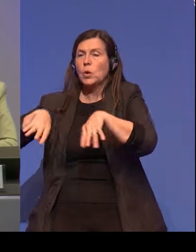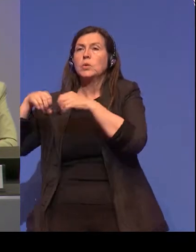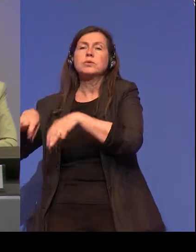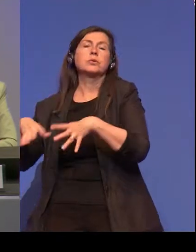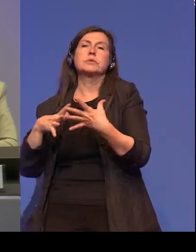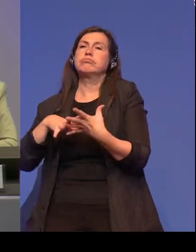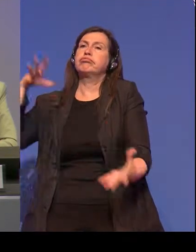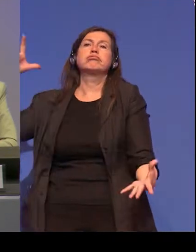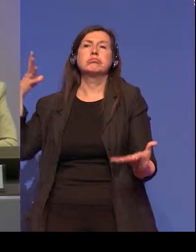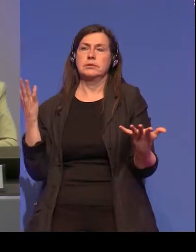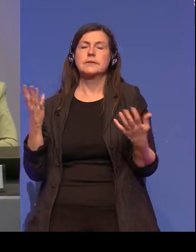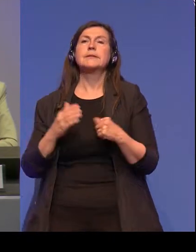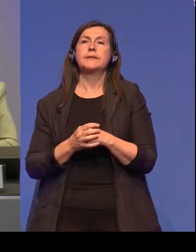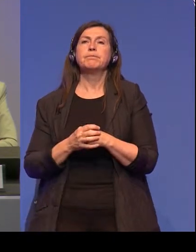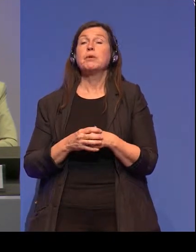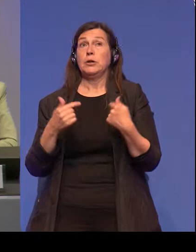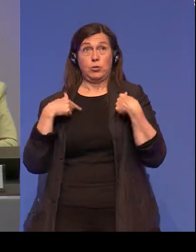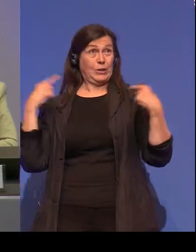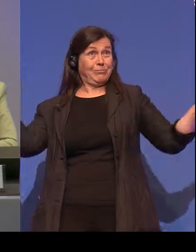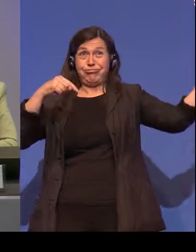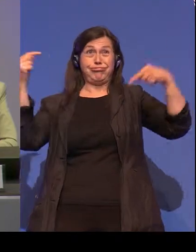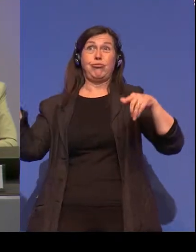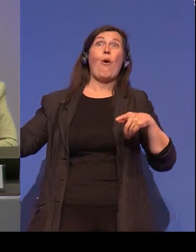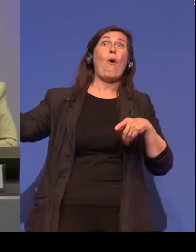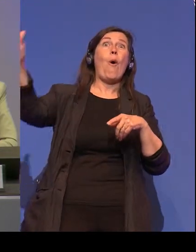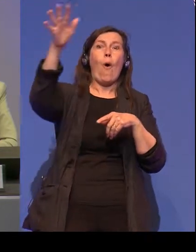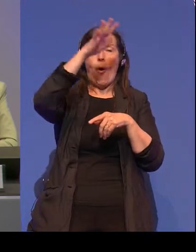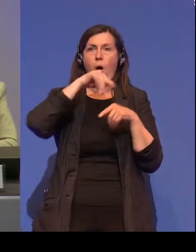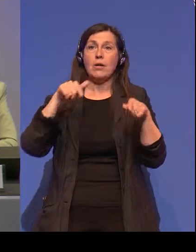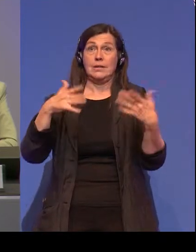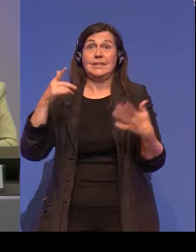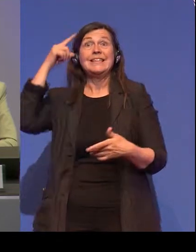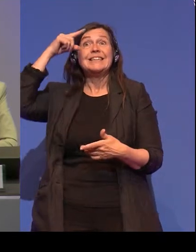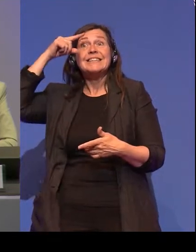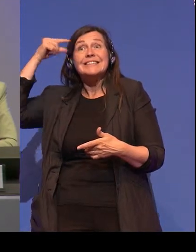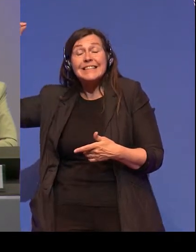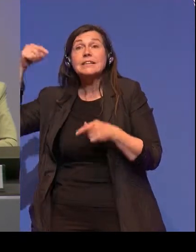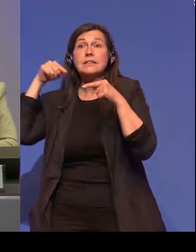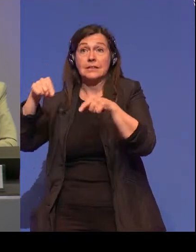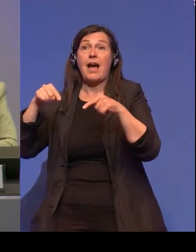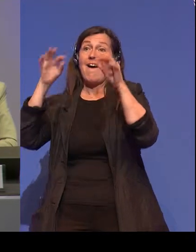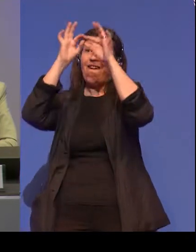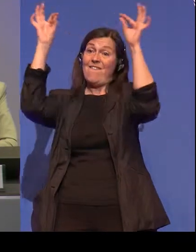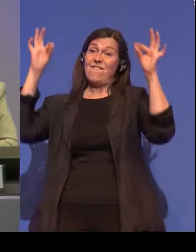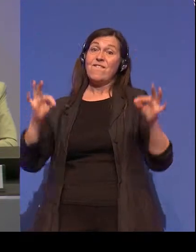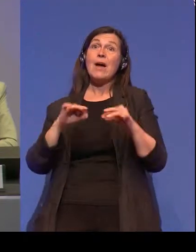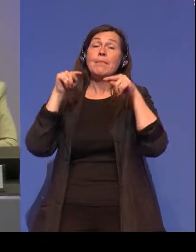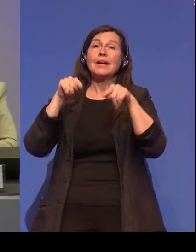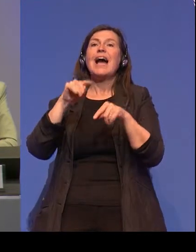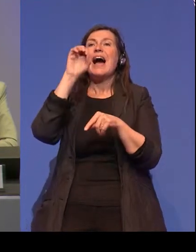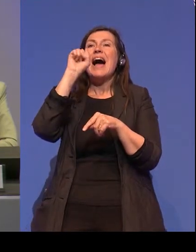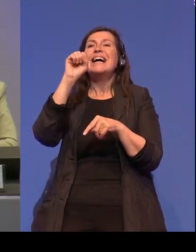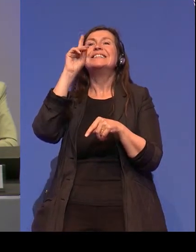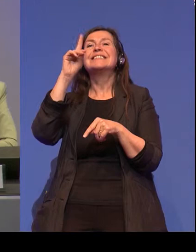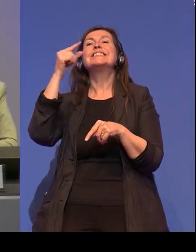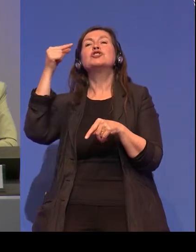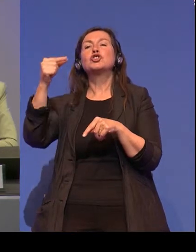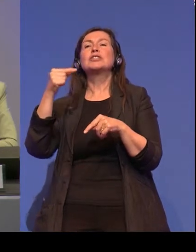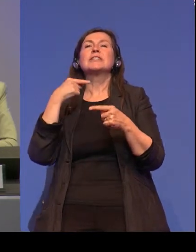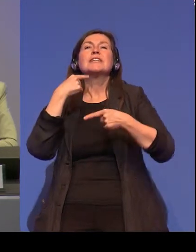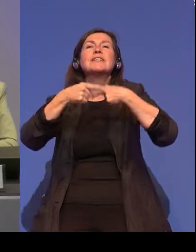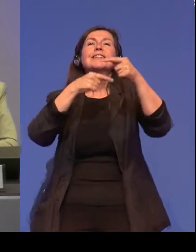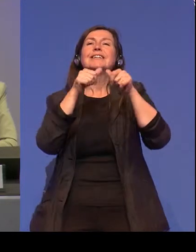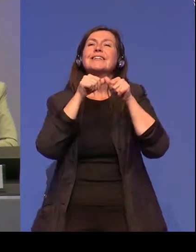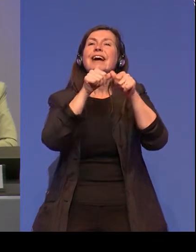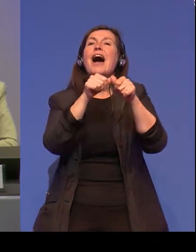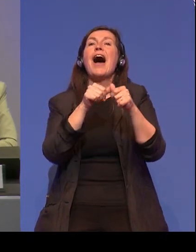Even when we all are here, as the spirit of Sendai Framework on DRR and SDGs agenda is leaving no one behind, seas